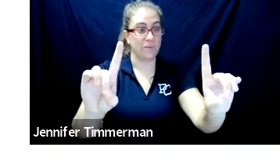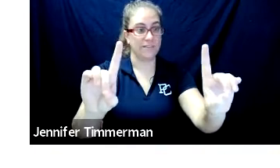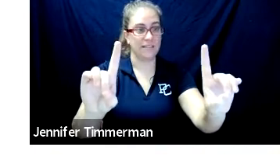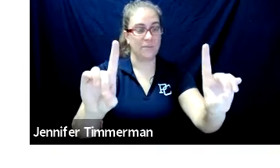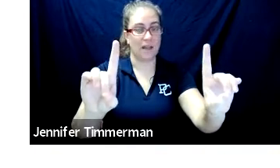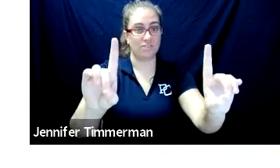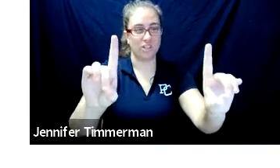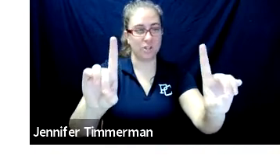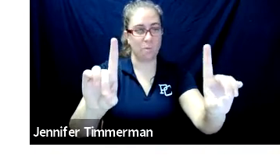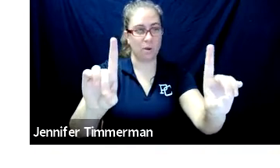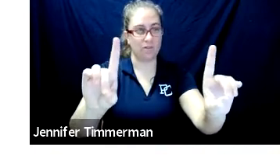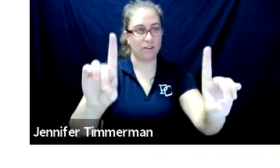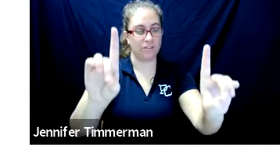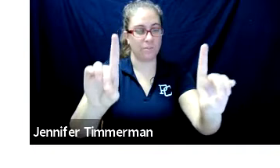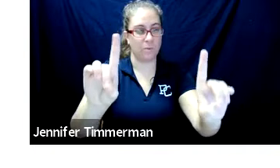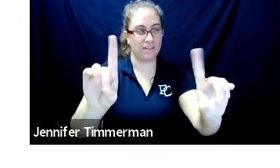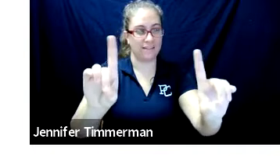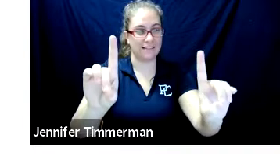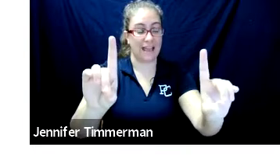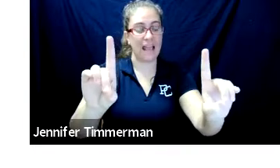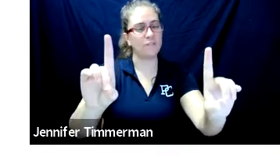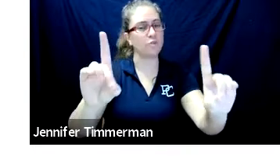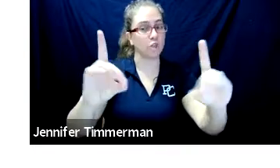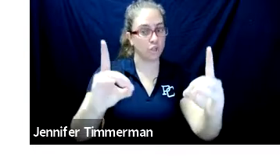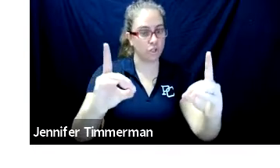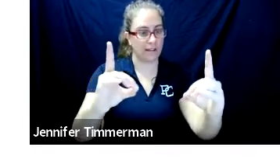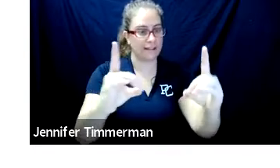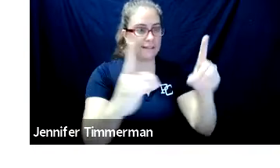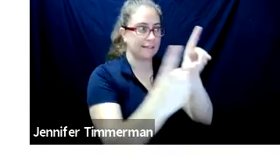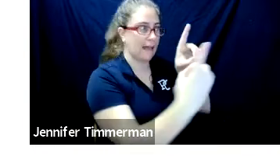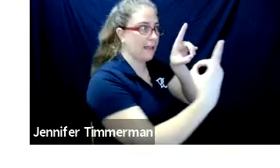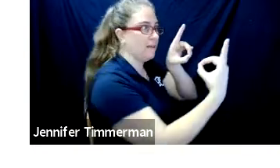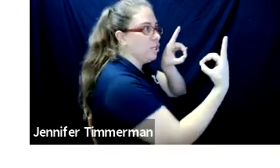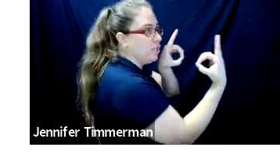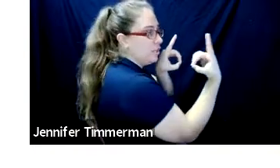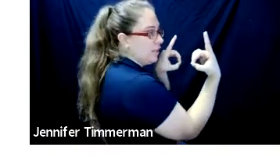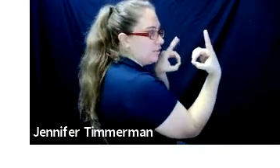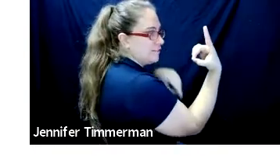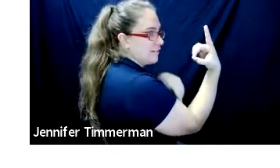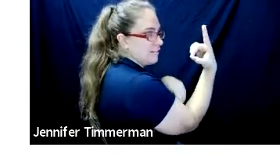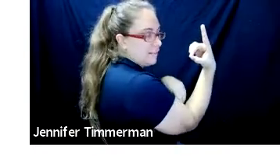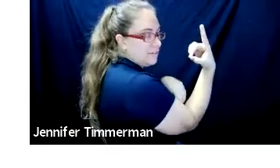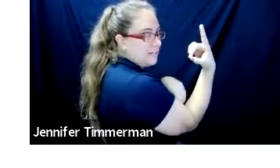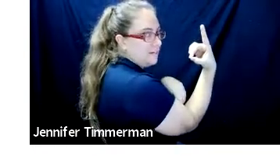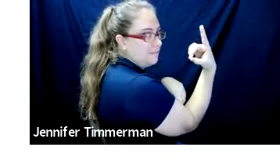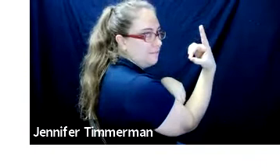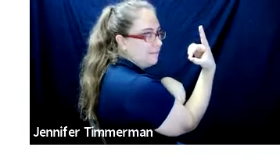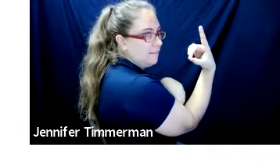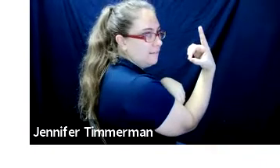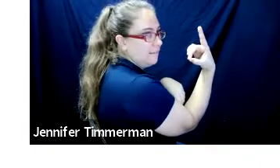Good. So with D, we have just our pointer fingers pointing to the sky. And if you turn your hand to the side, it looks like the letter